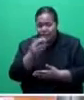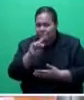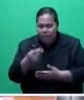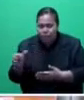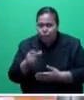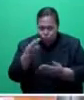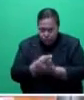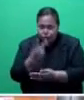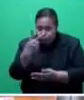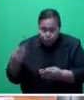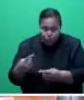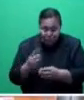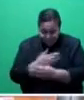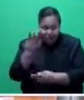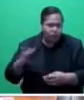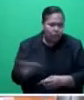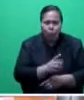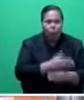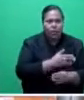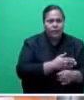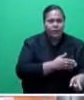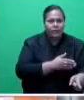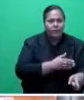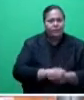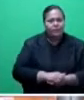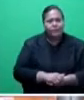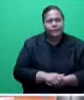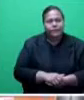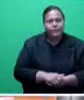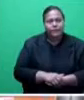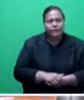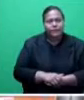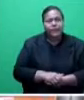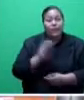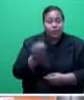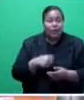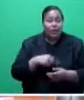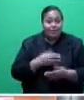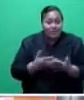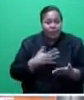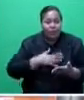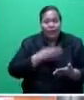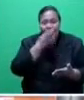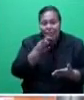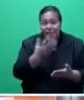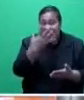Sir, the bill, of course, then says that the resumption of the five days, Mr. Speaker, Sir,